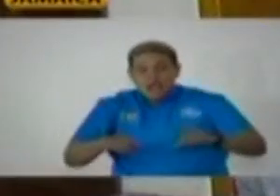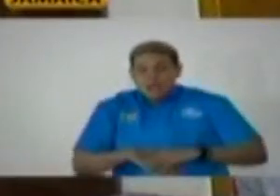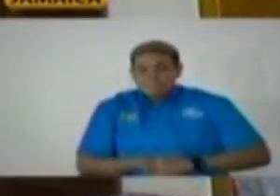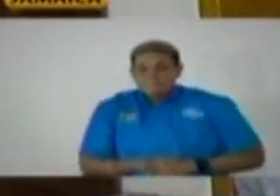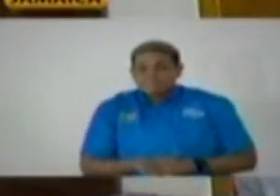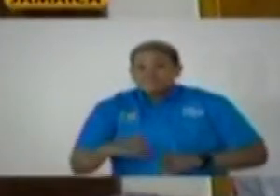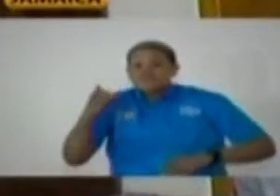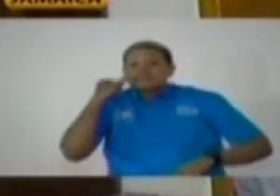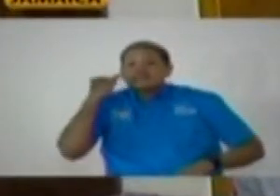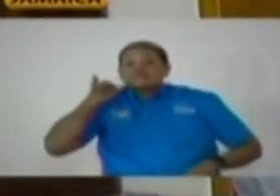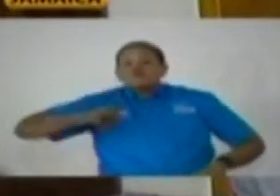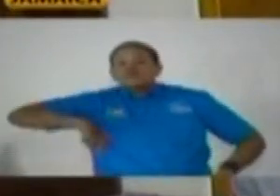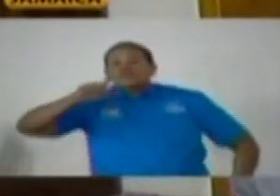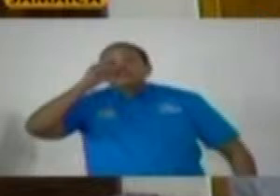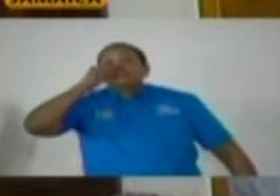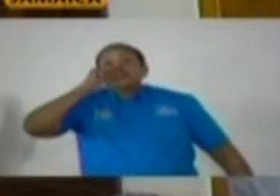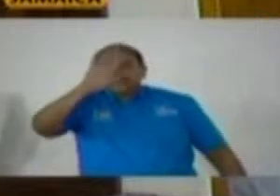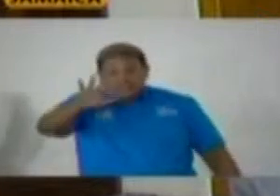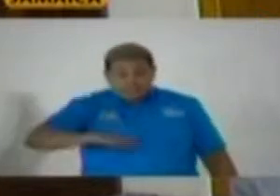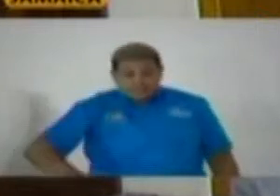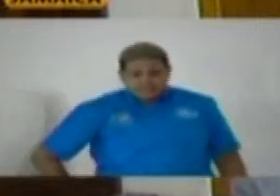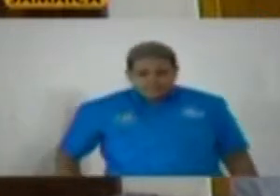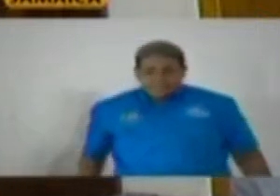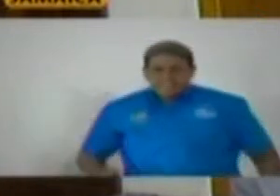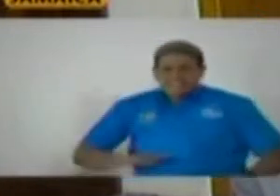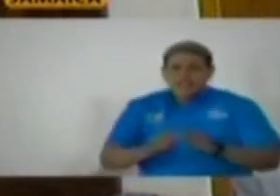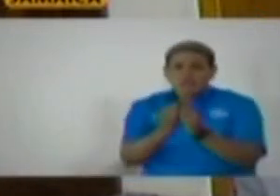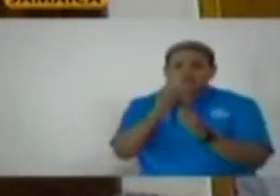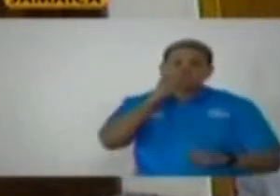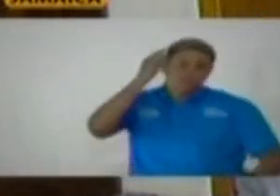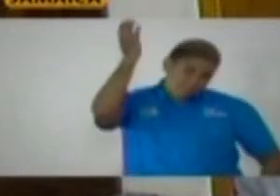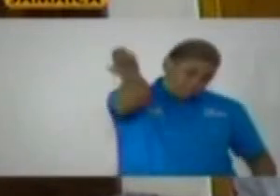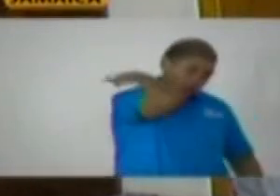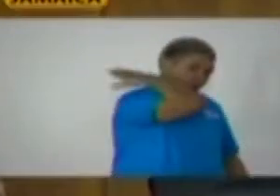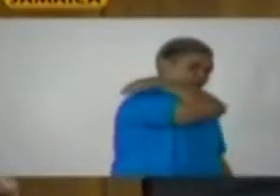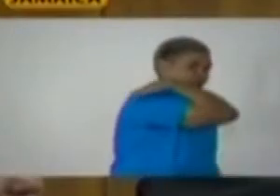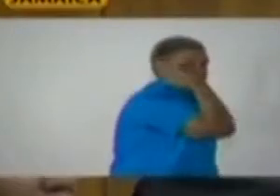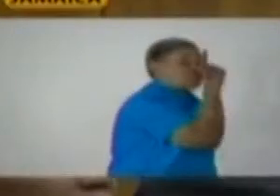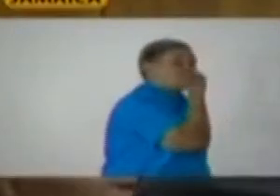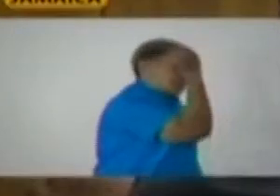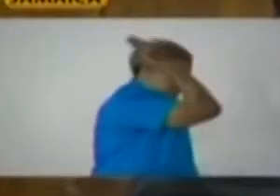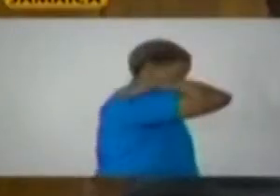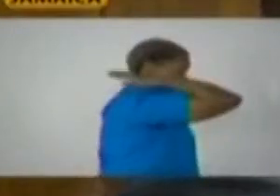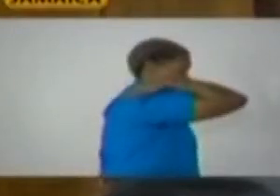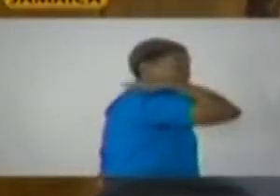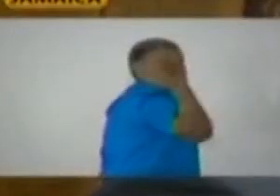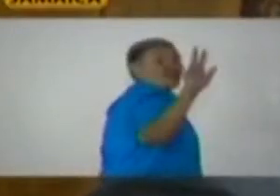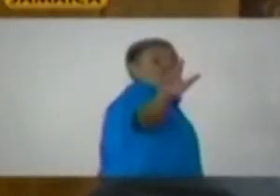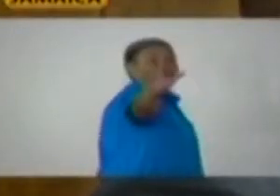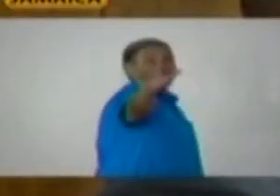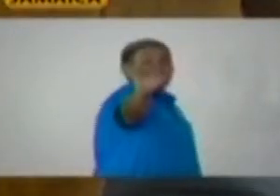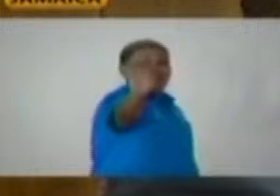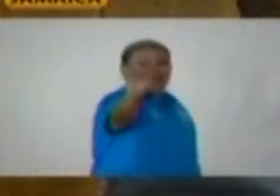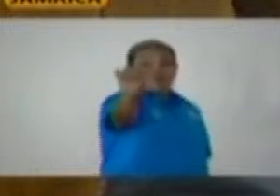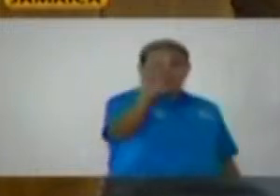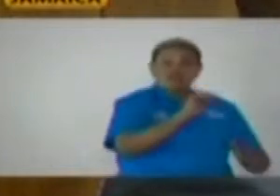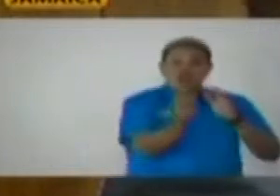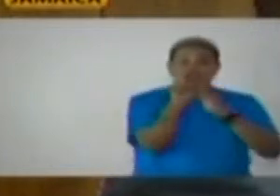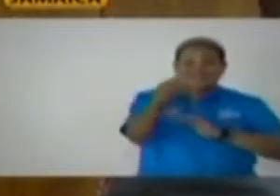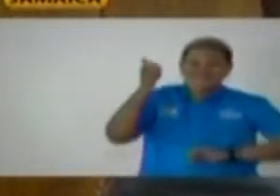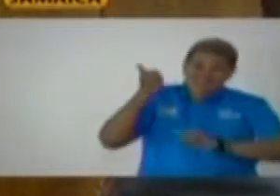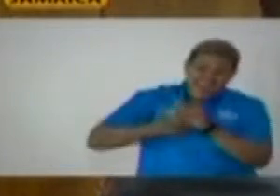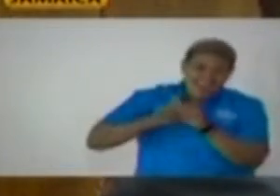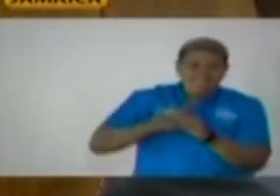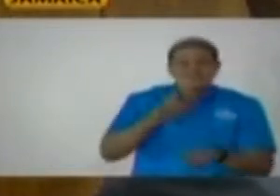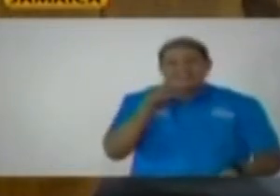If we take chicken, well, let me start with chicken back. Has moved from $391 per